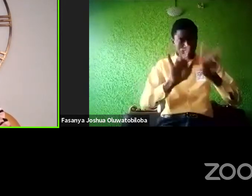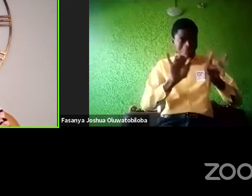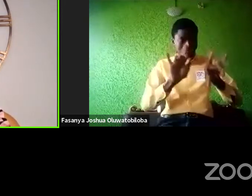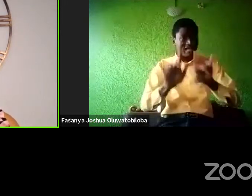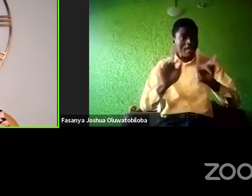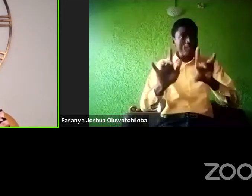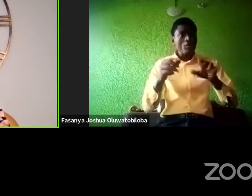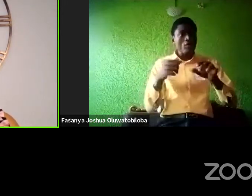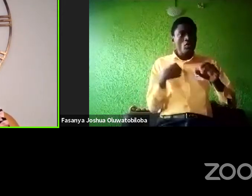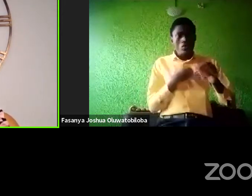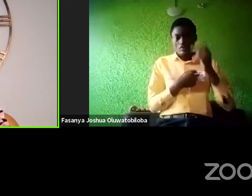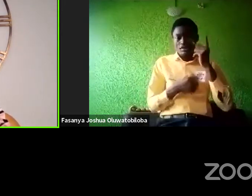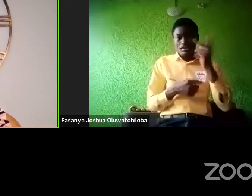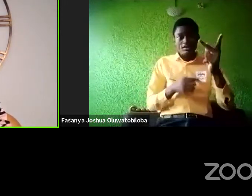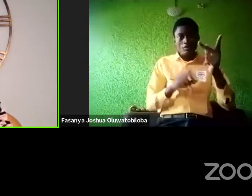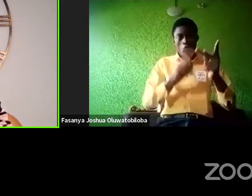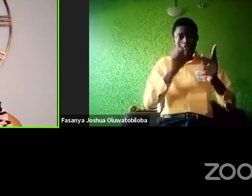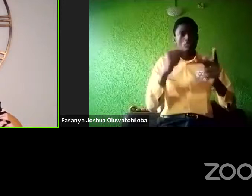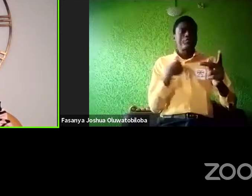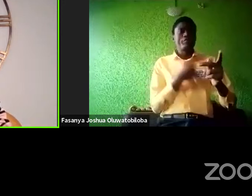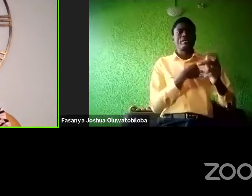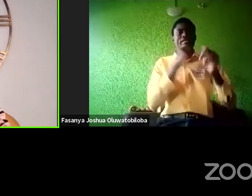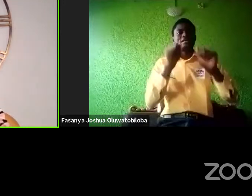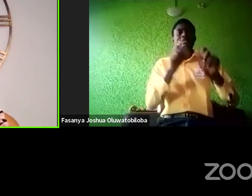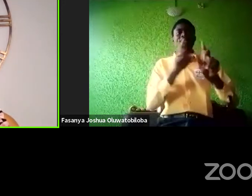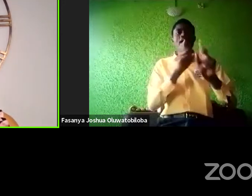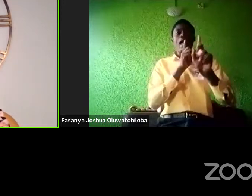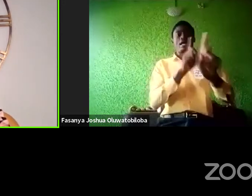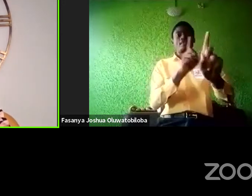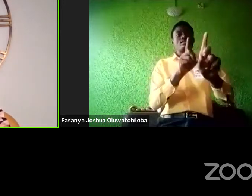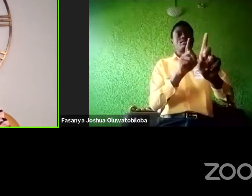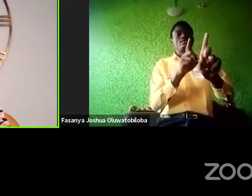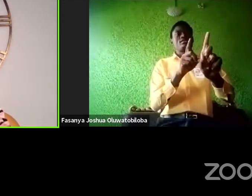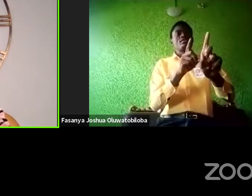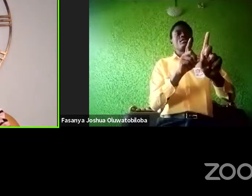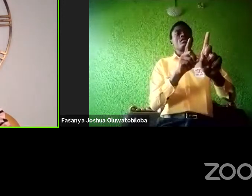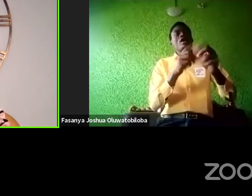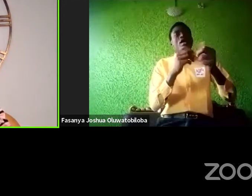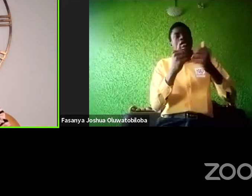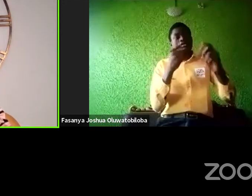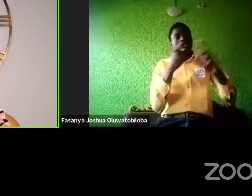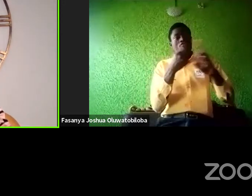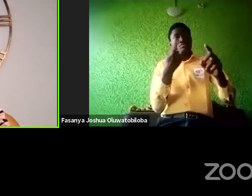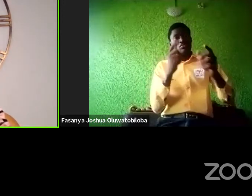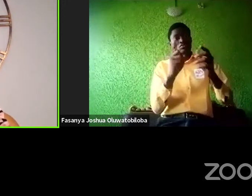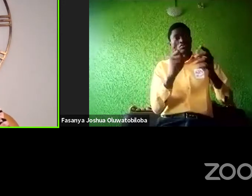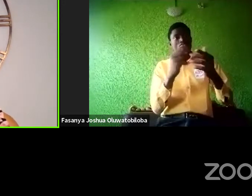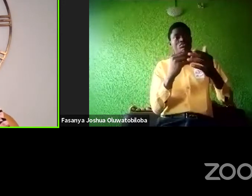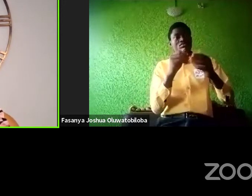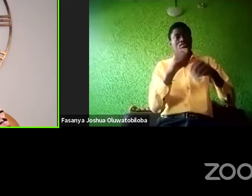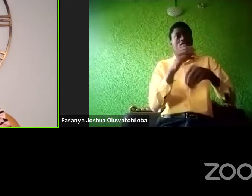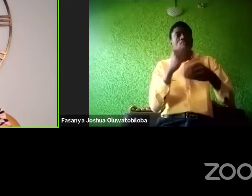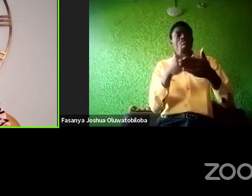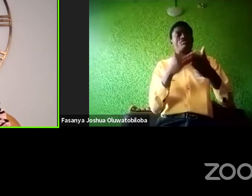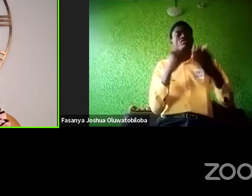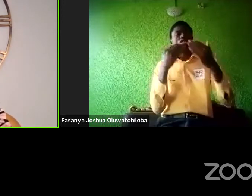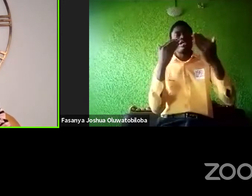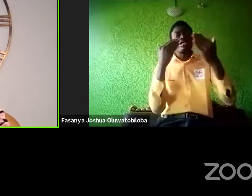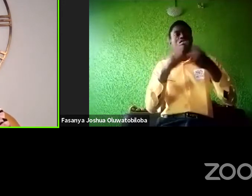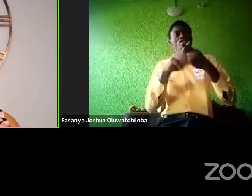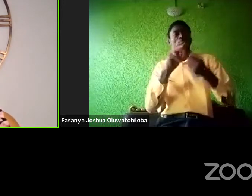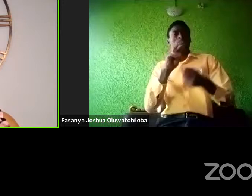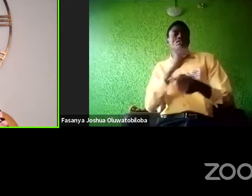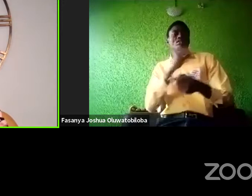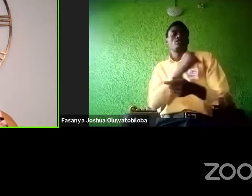answer some of those questions aside the ones that you have sent in before now. I want to say thank you to Mr. Joshua again. Mr. Joshua, you're welcome. He's